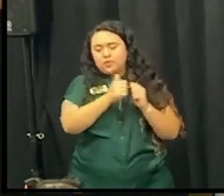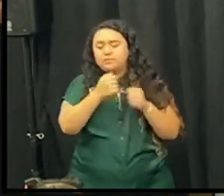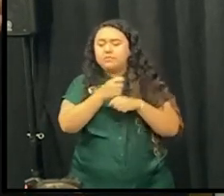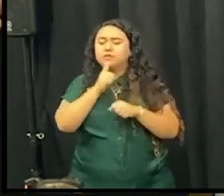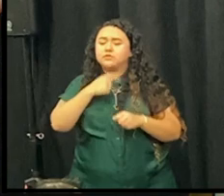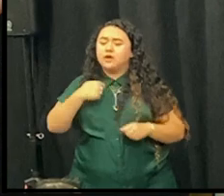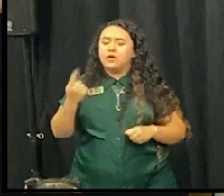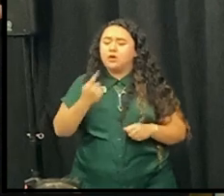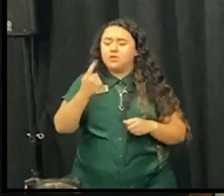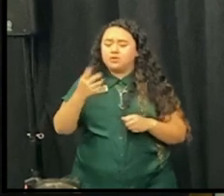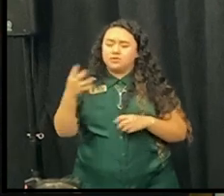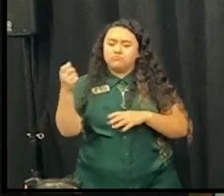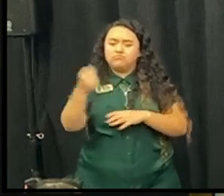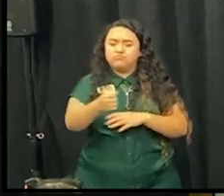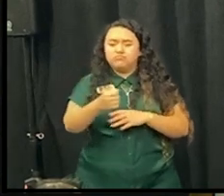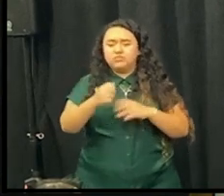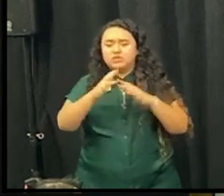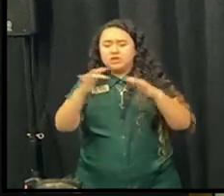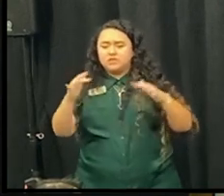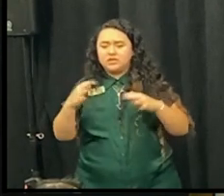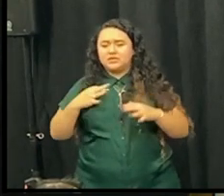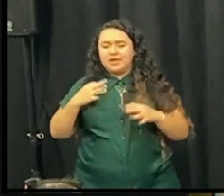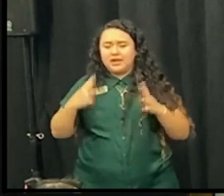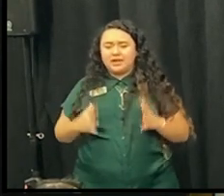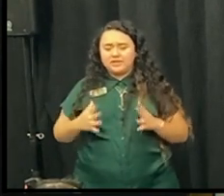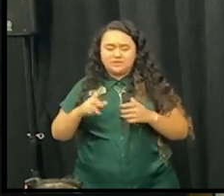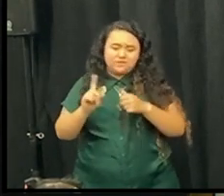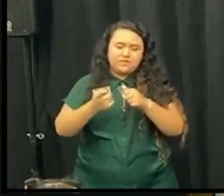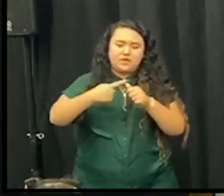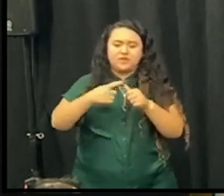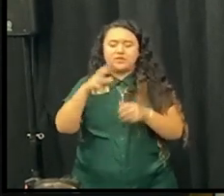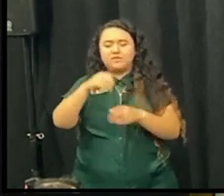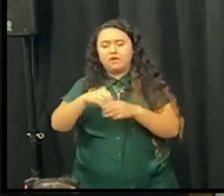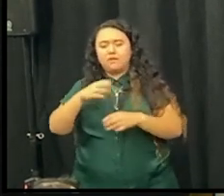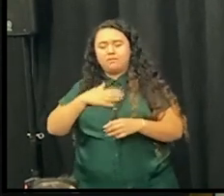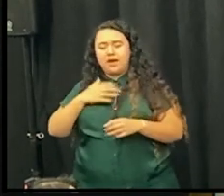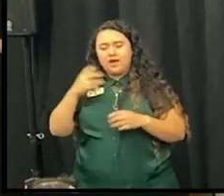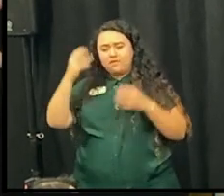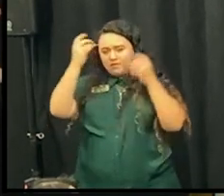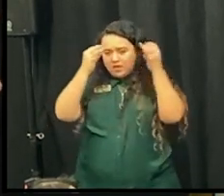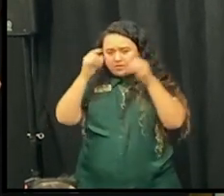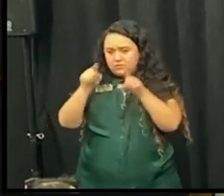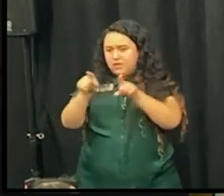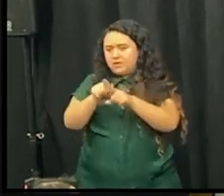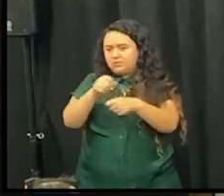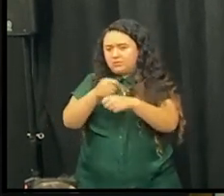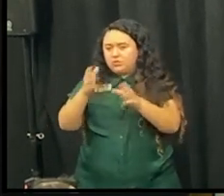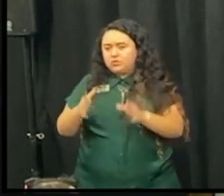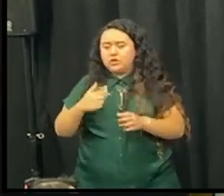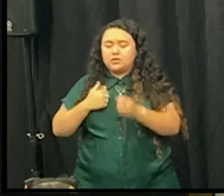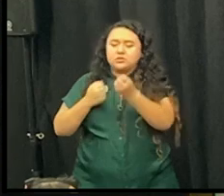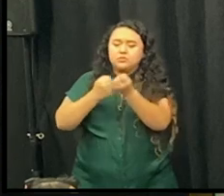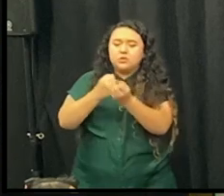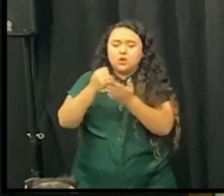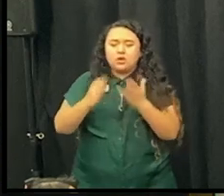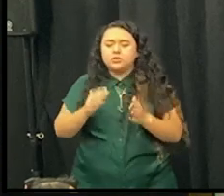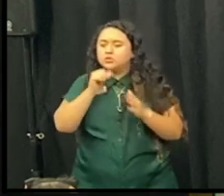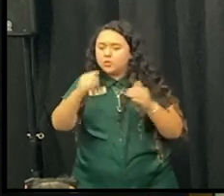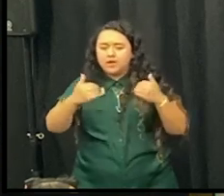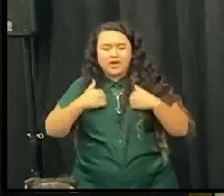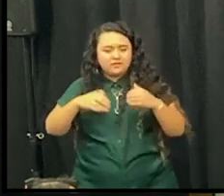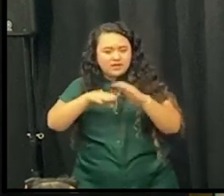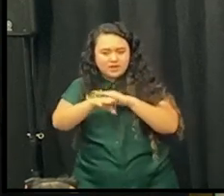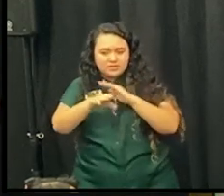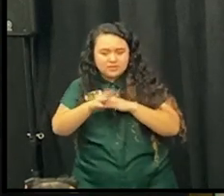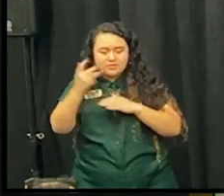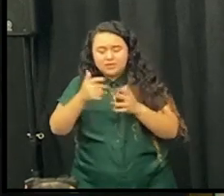was always putting diverse candidates first, and that's part of my ethos as a producer. I support artists who don't have access.